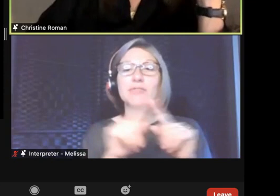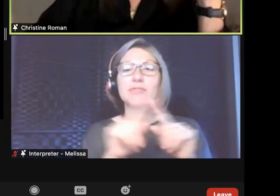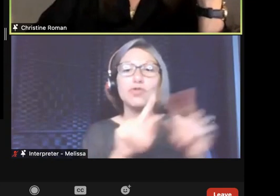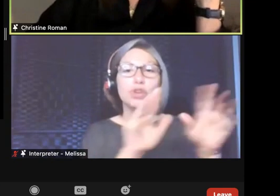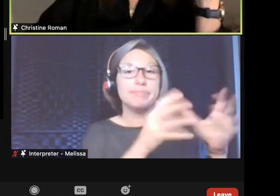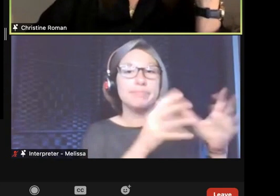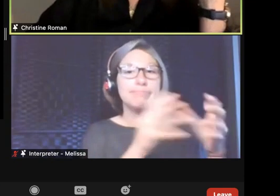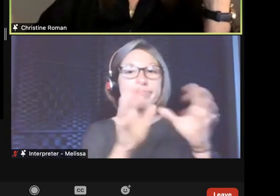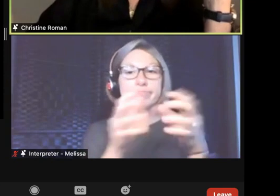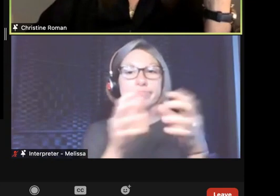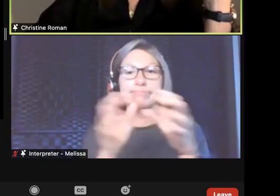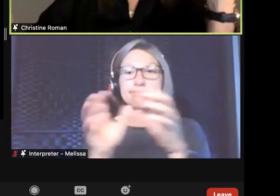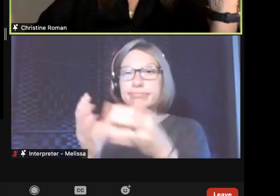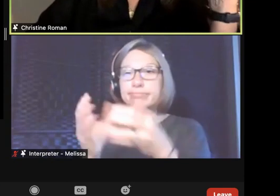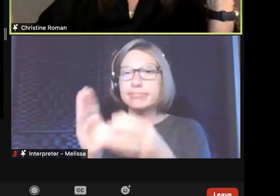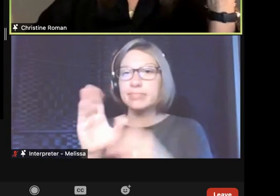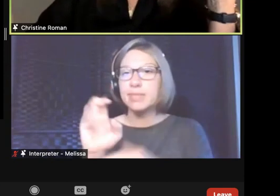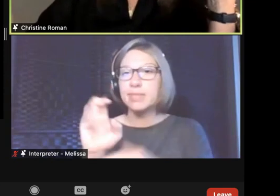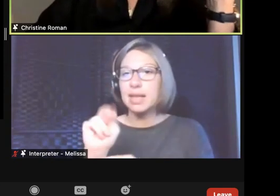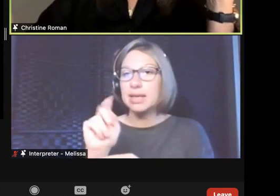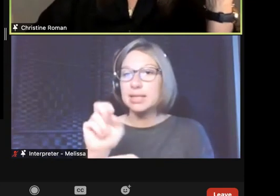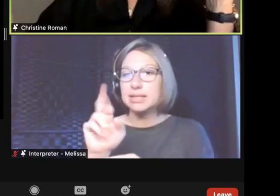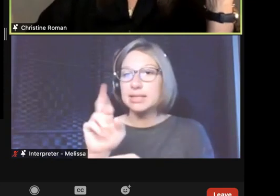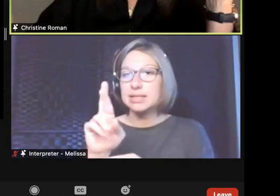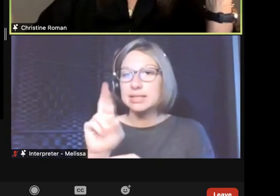Jim he